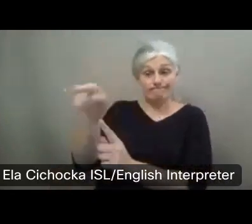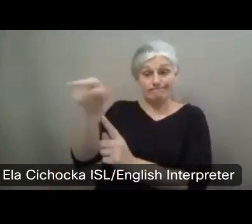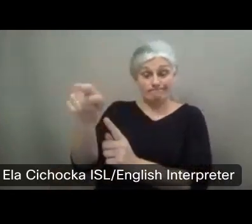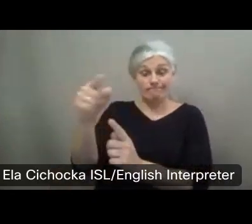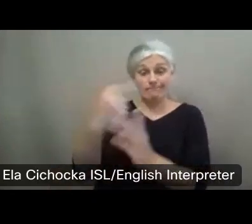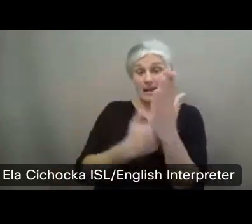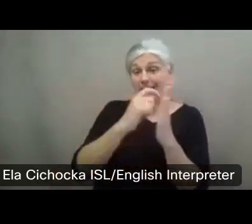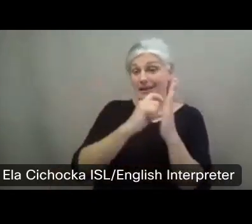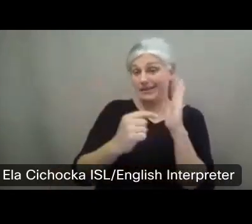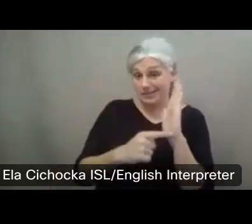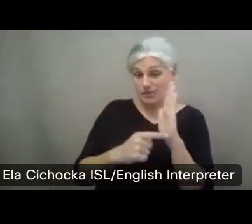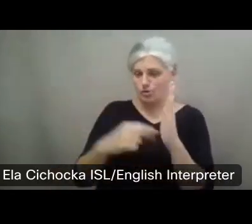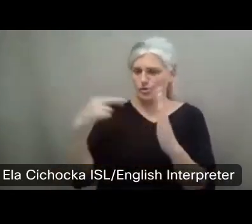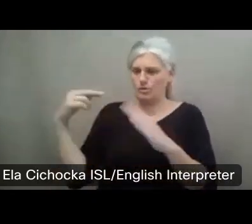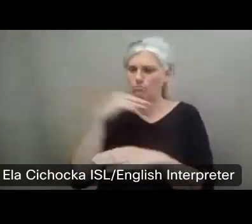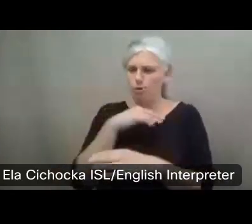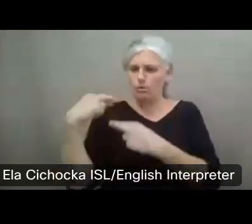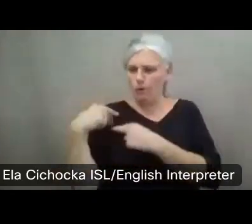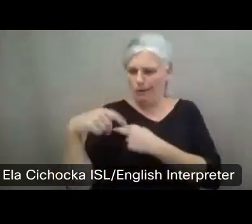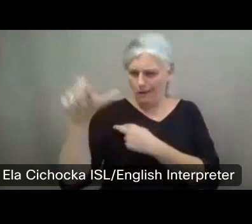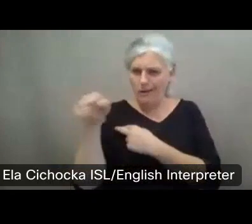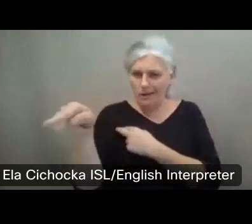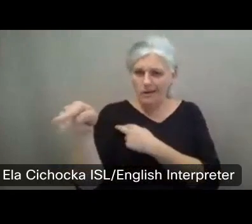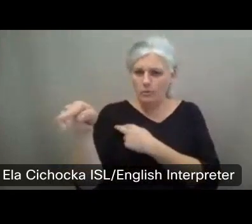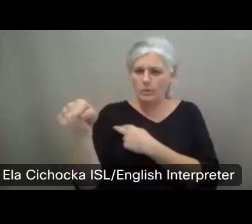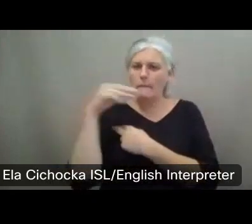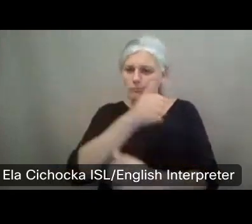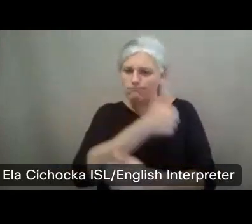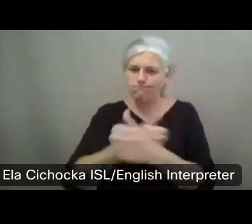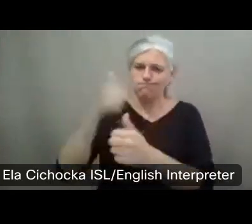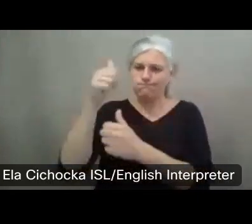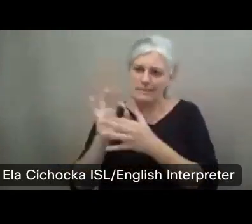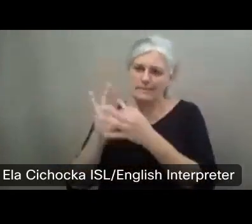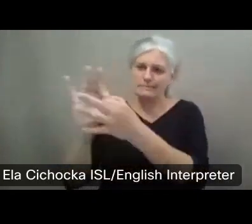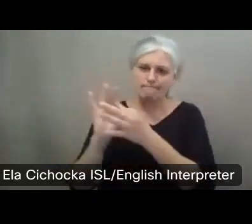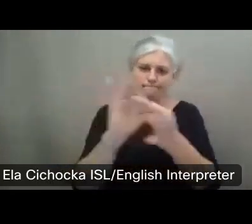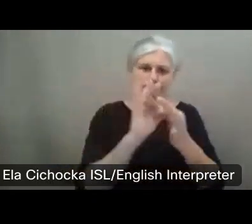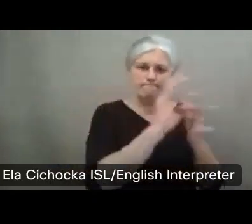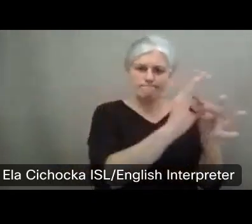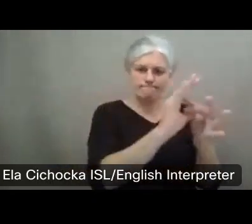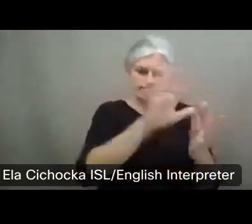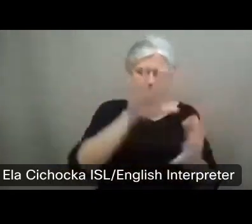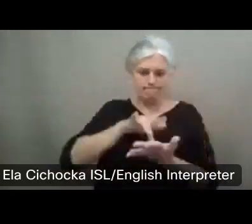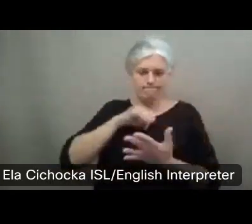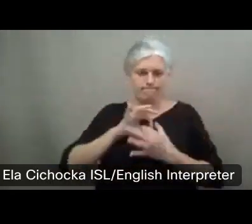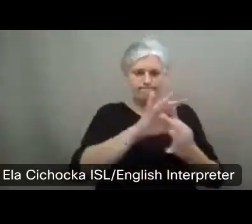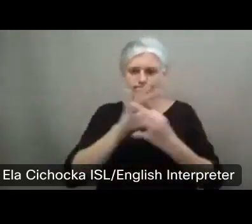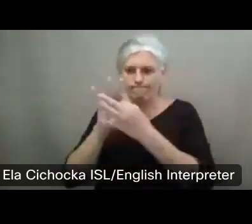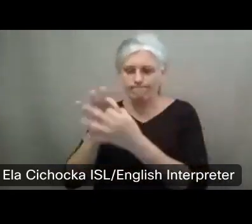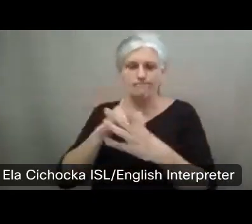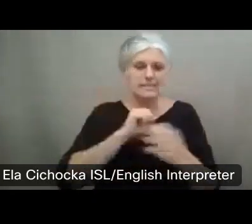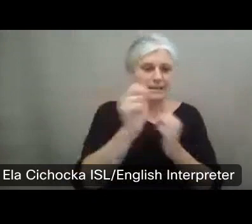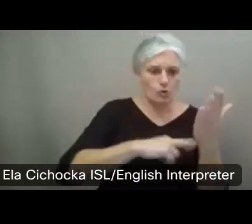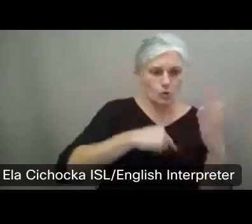have a very important role, like that it will be a key link between the services and the service users, and it will be,